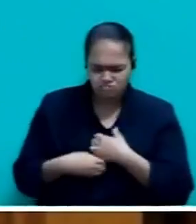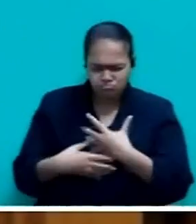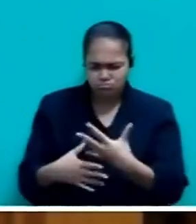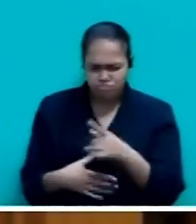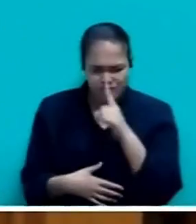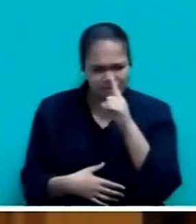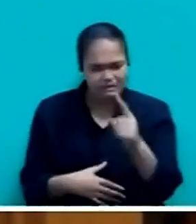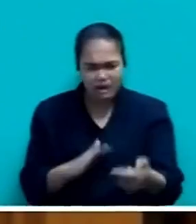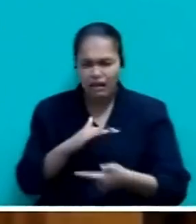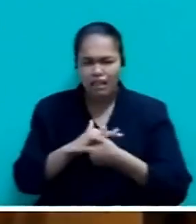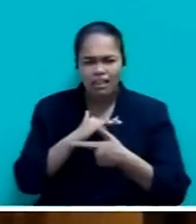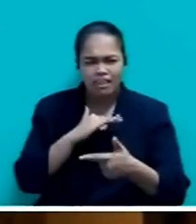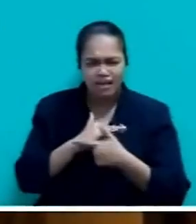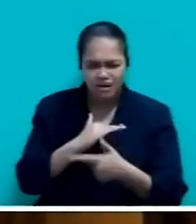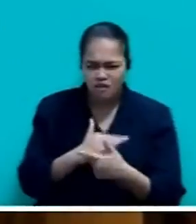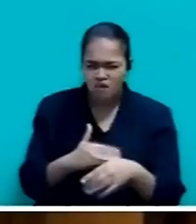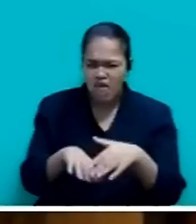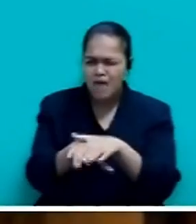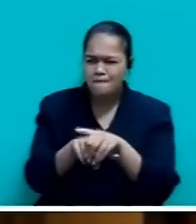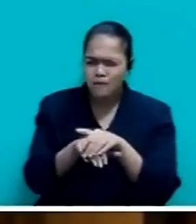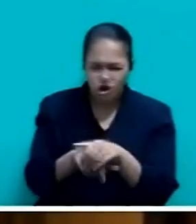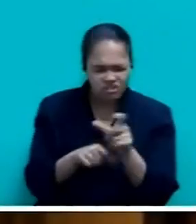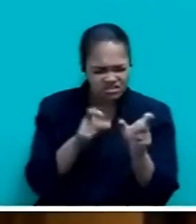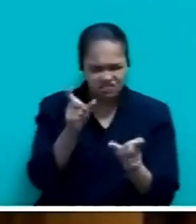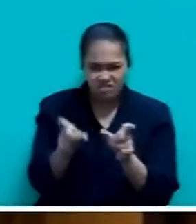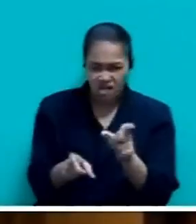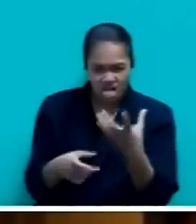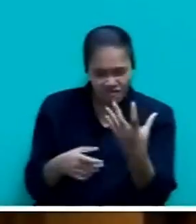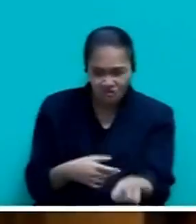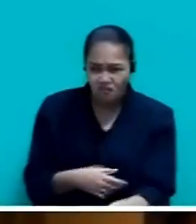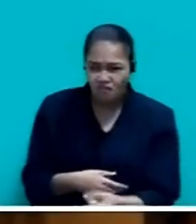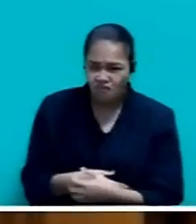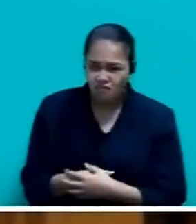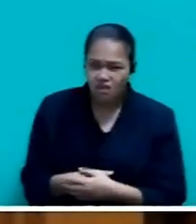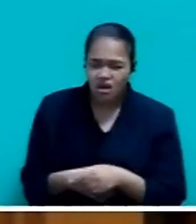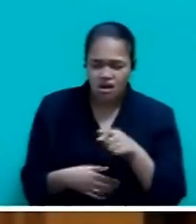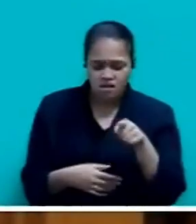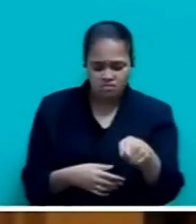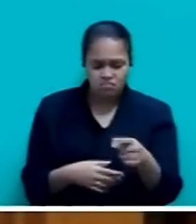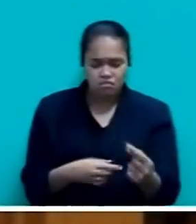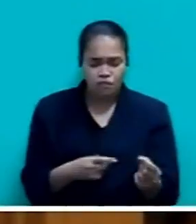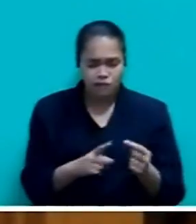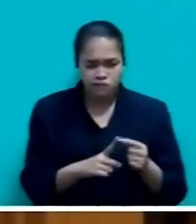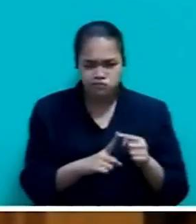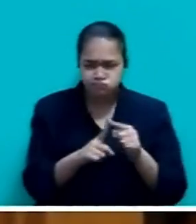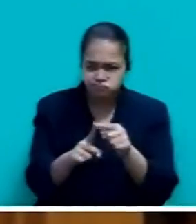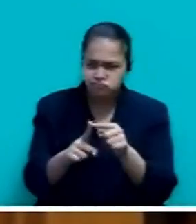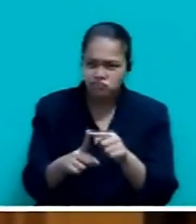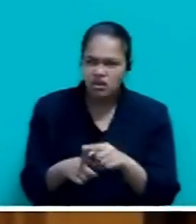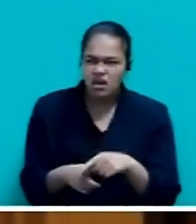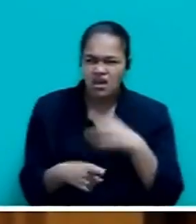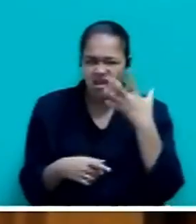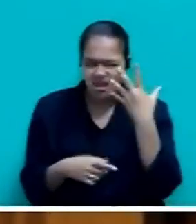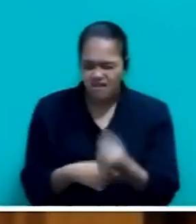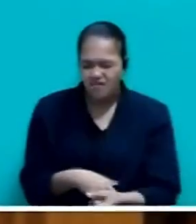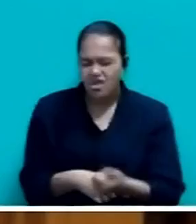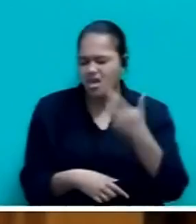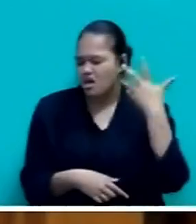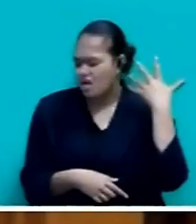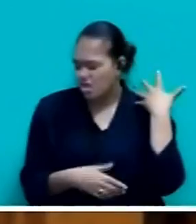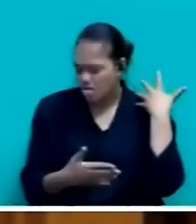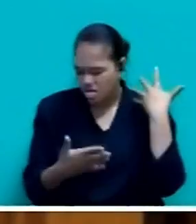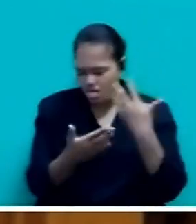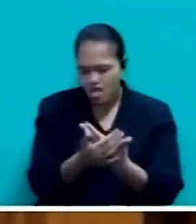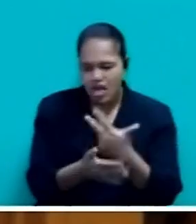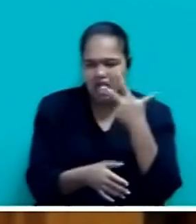of hypocrisy that exists. Like he rightfully pointed out, we've had 8 years of